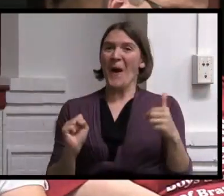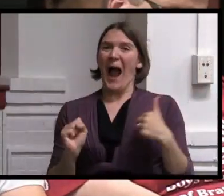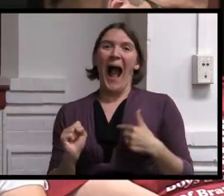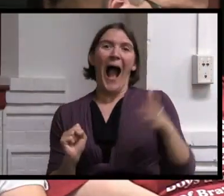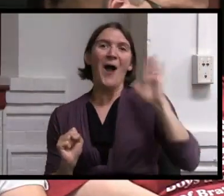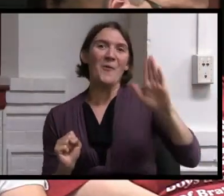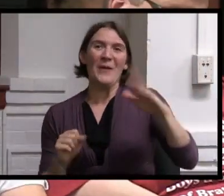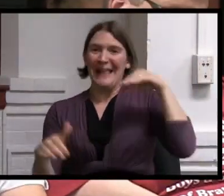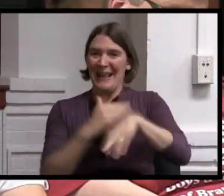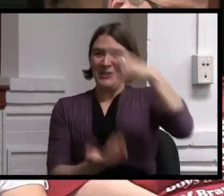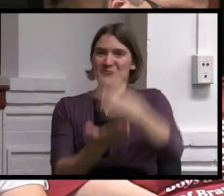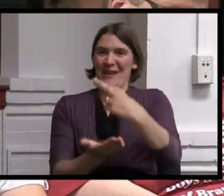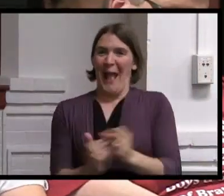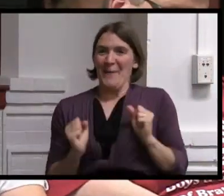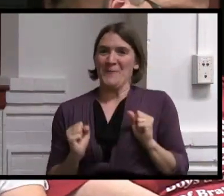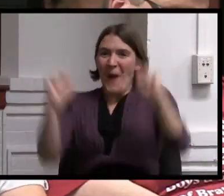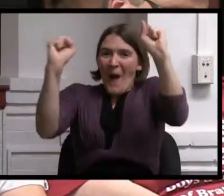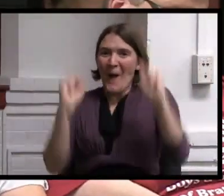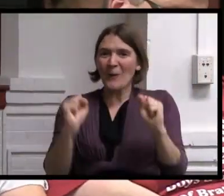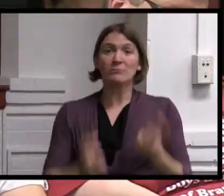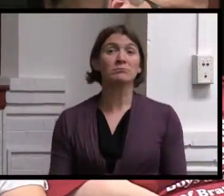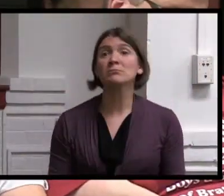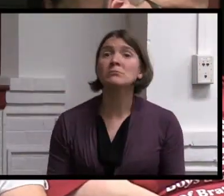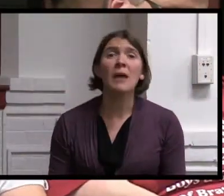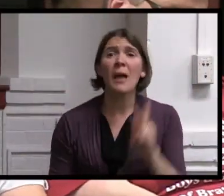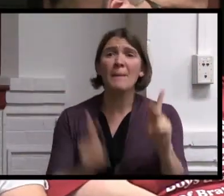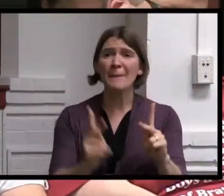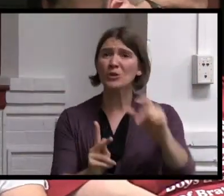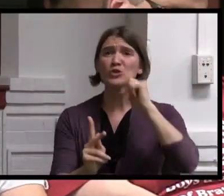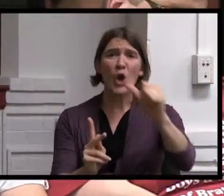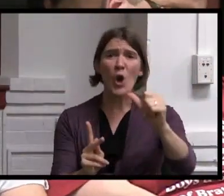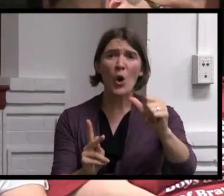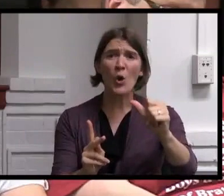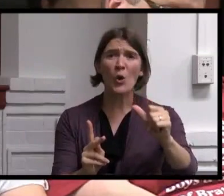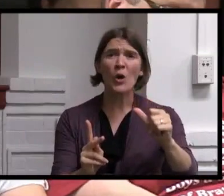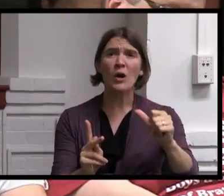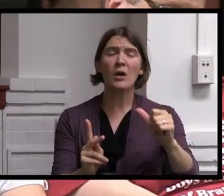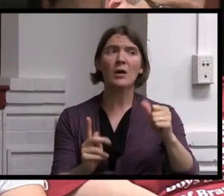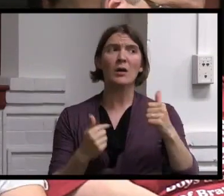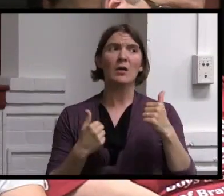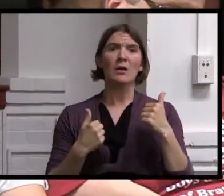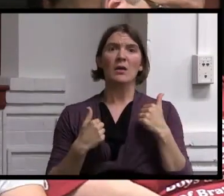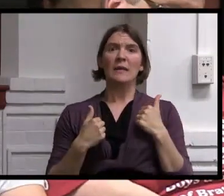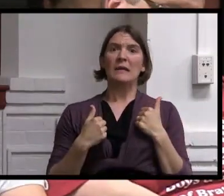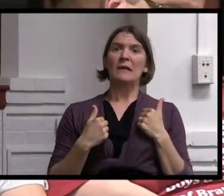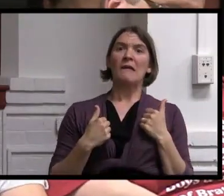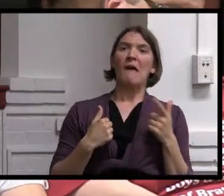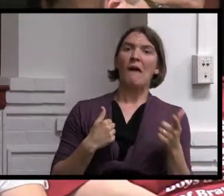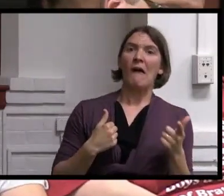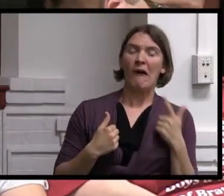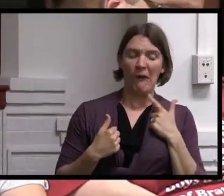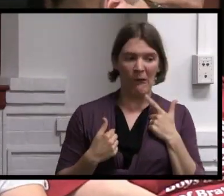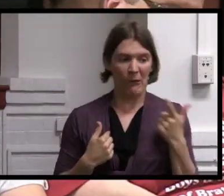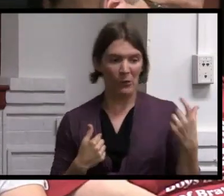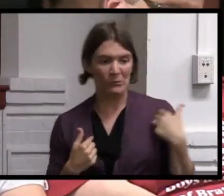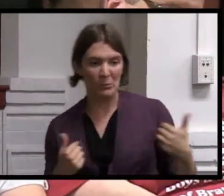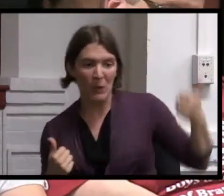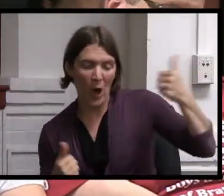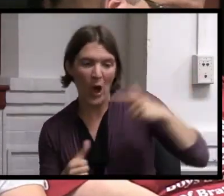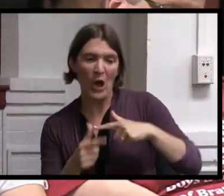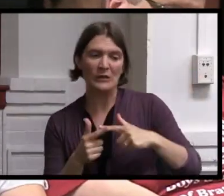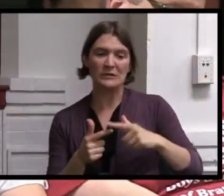sign myself into rehab. Doesn't work that way. It's always the judge, the boss, the spouse,